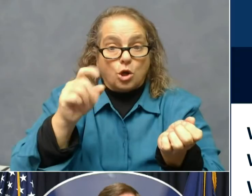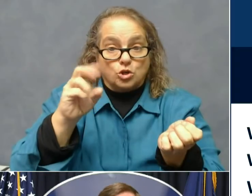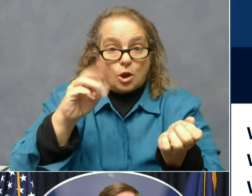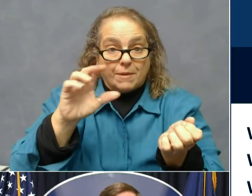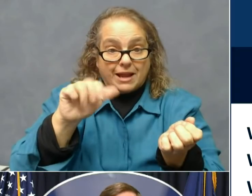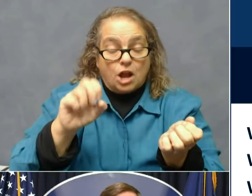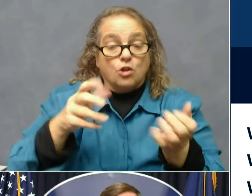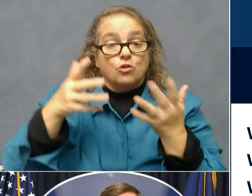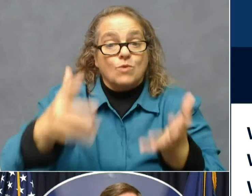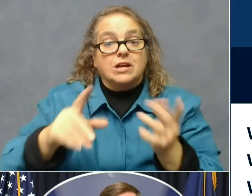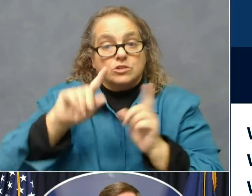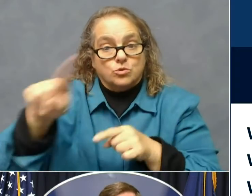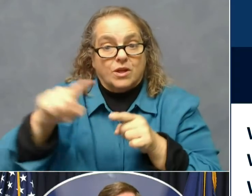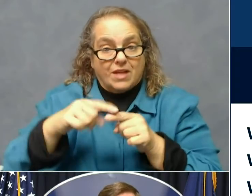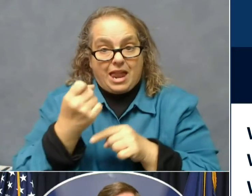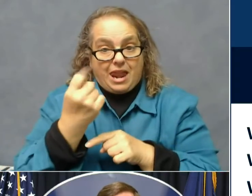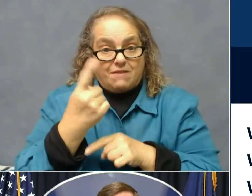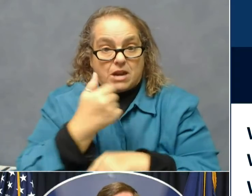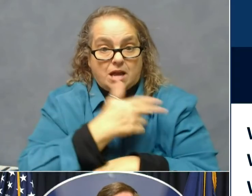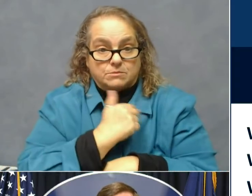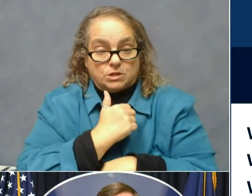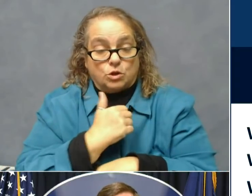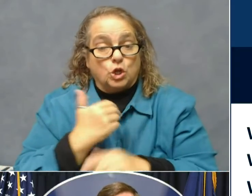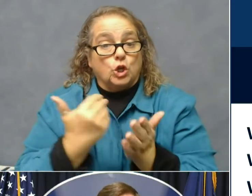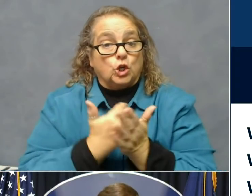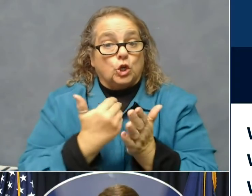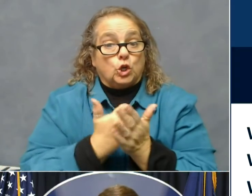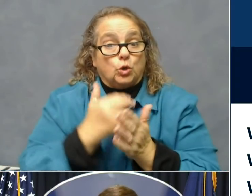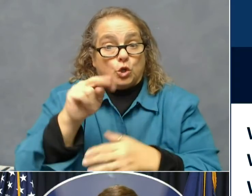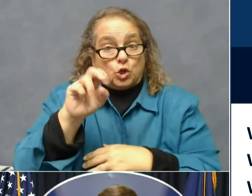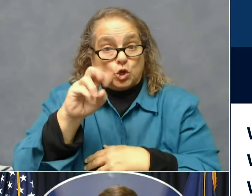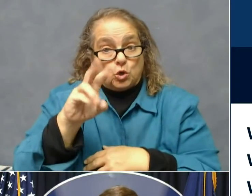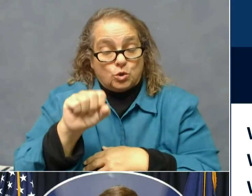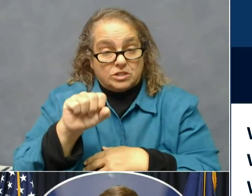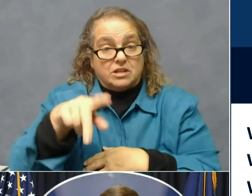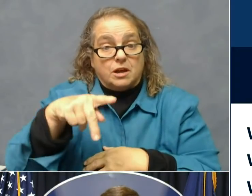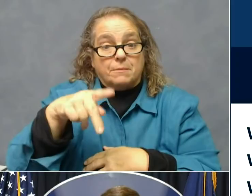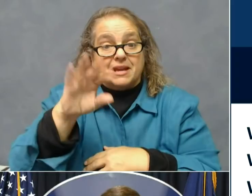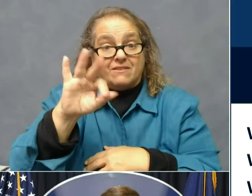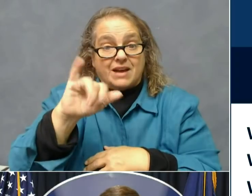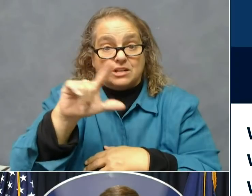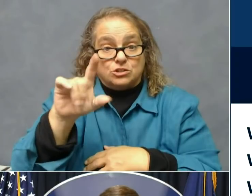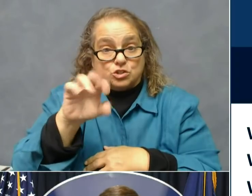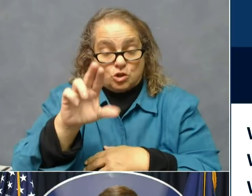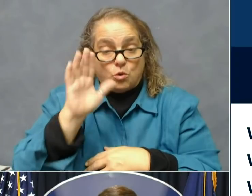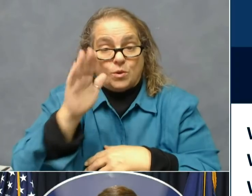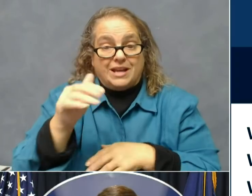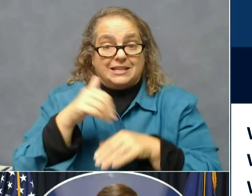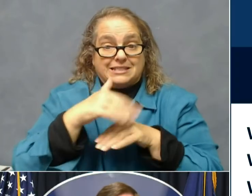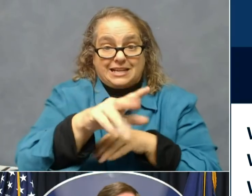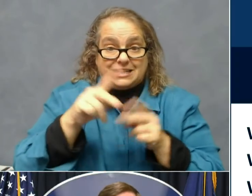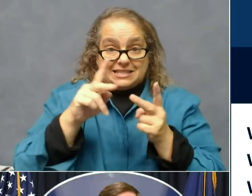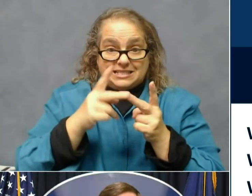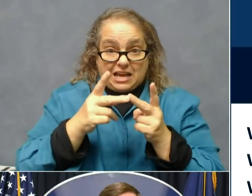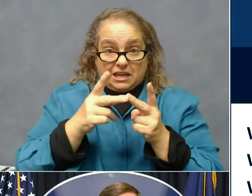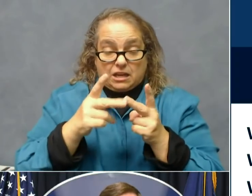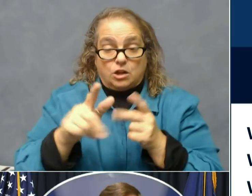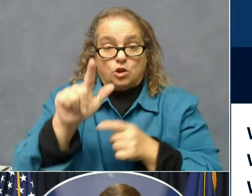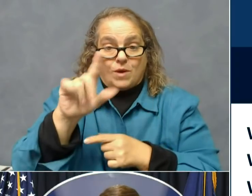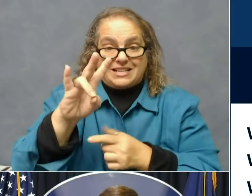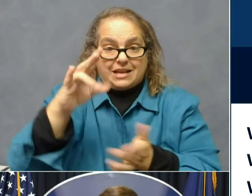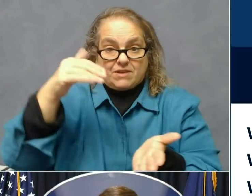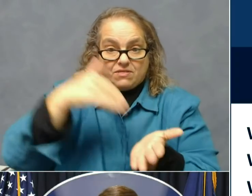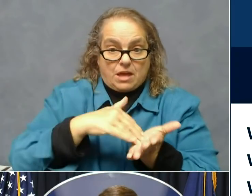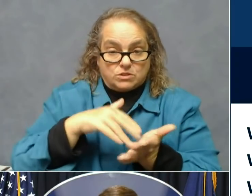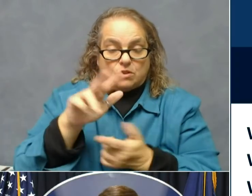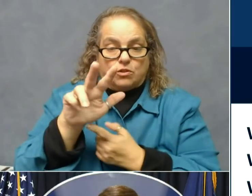the new news today is Pfizer has confirmed a second shipment for next week of 27,300 doses.